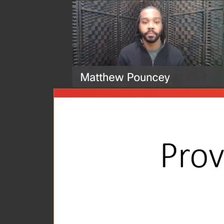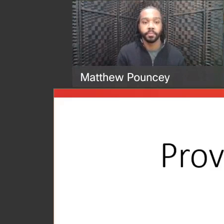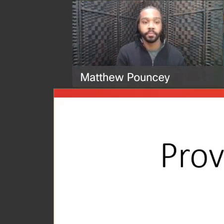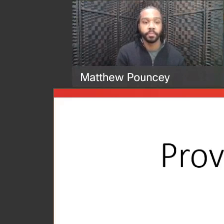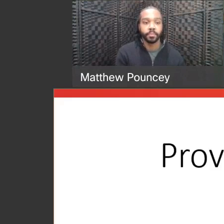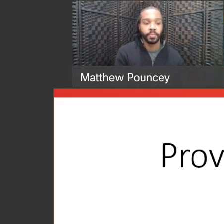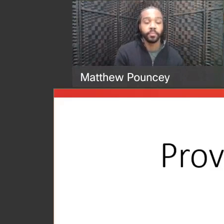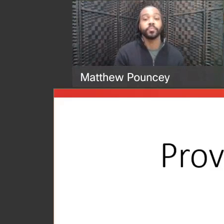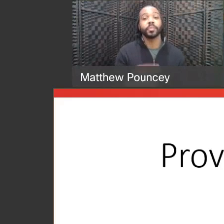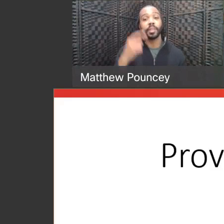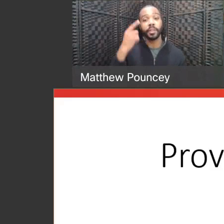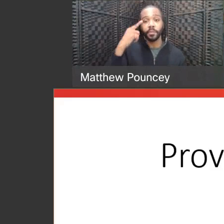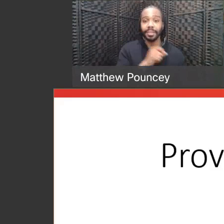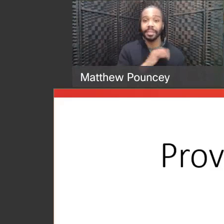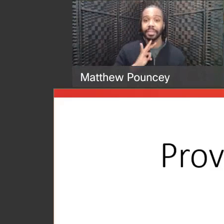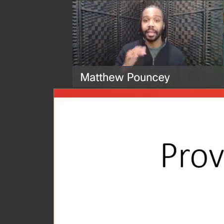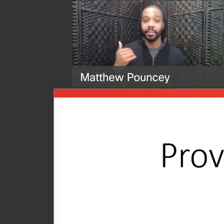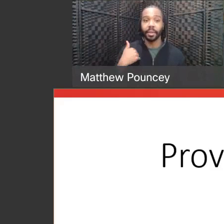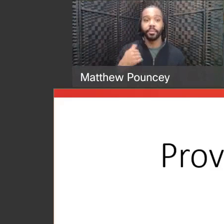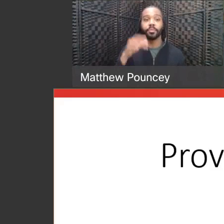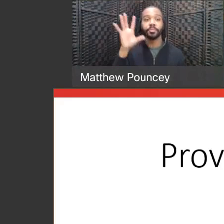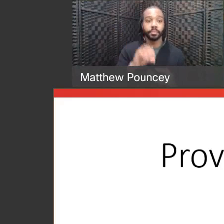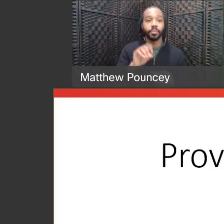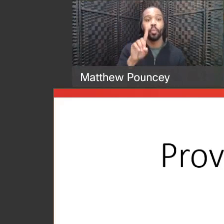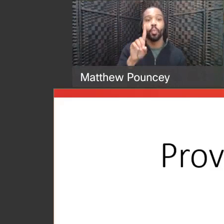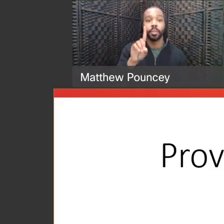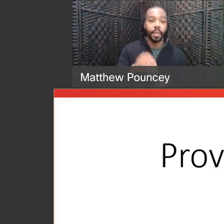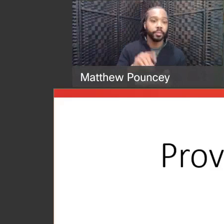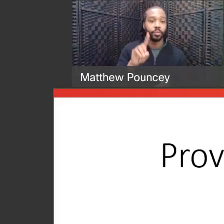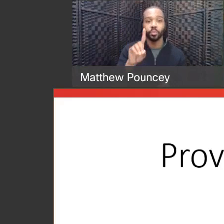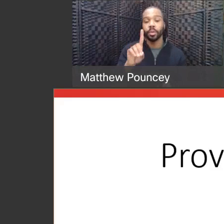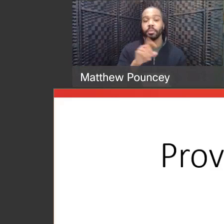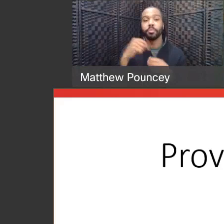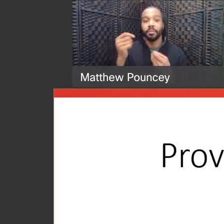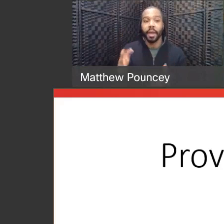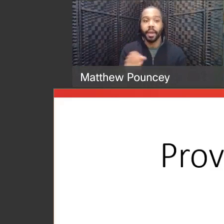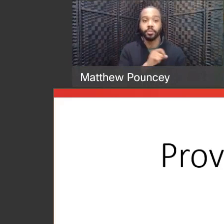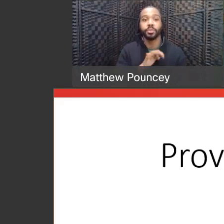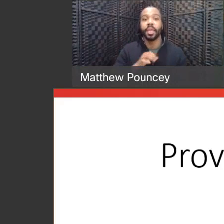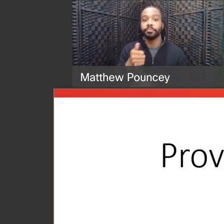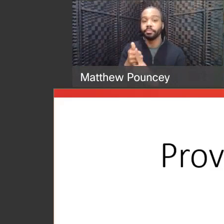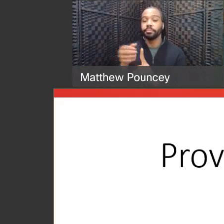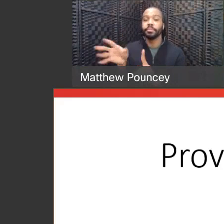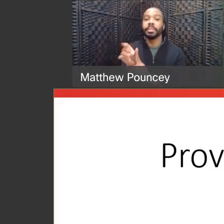Amongst staff, we are now at 1,001 provider staff who have tested positive for COVID.